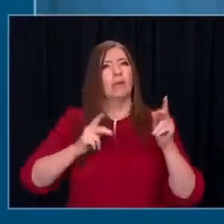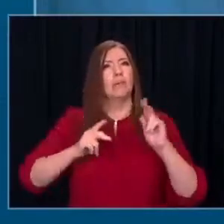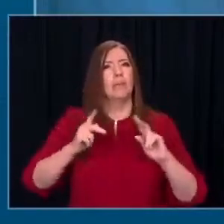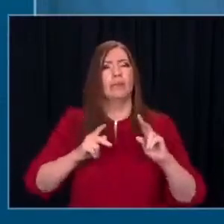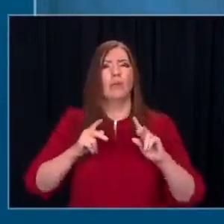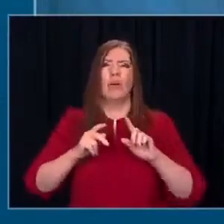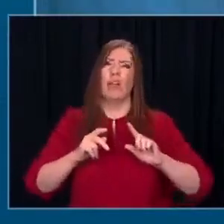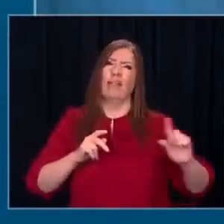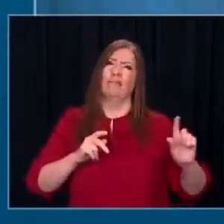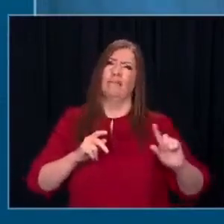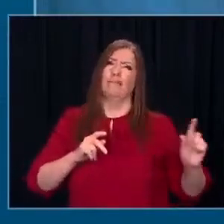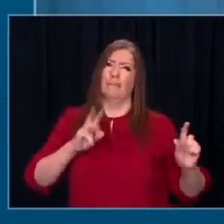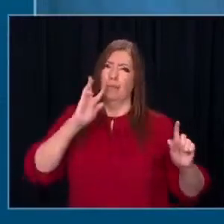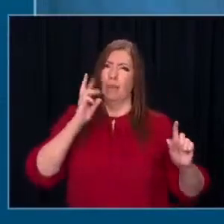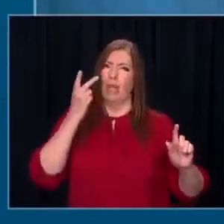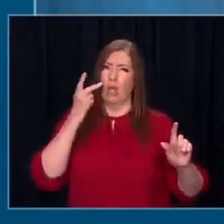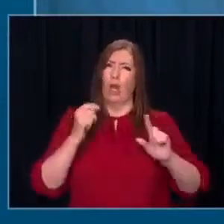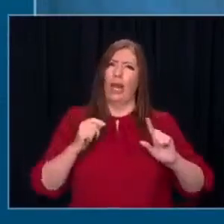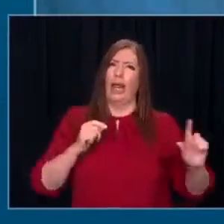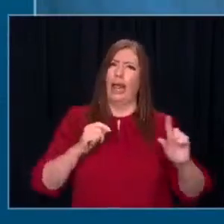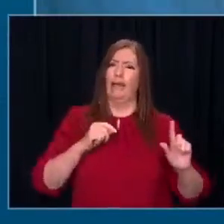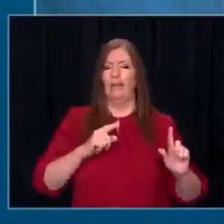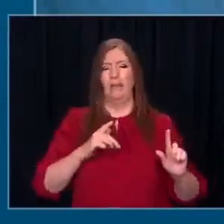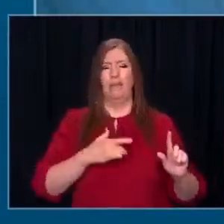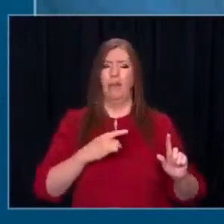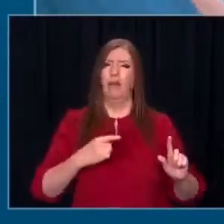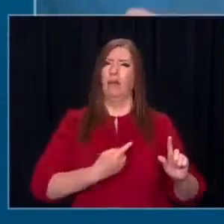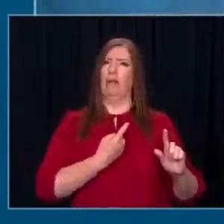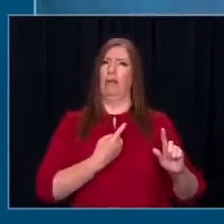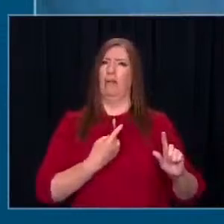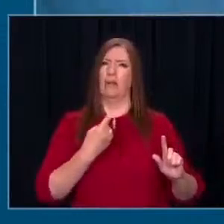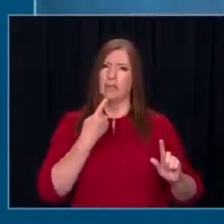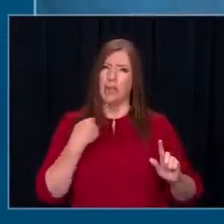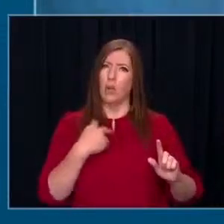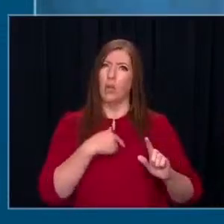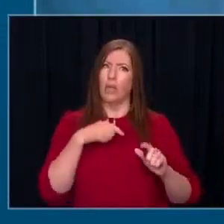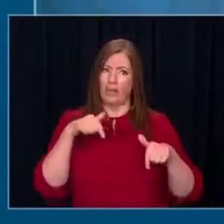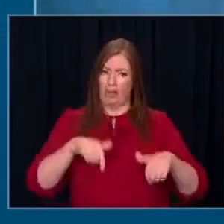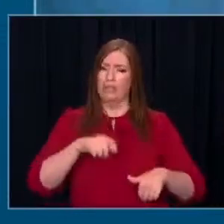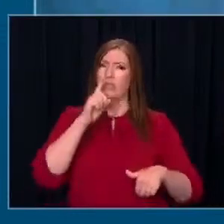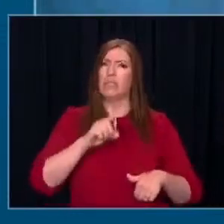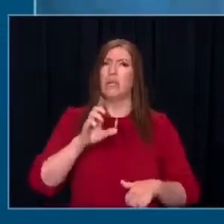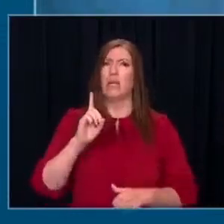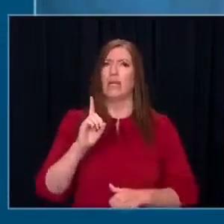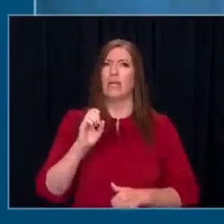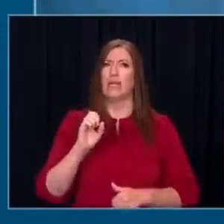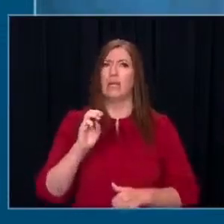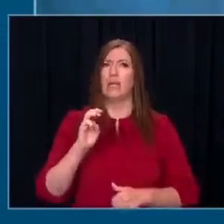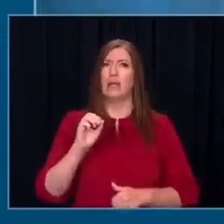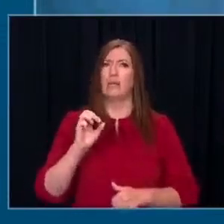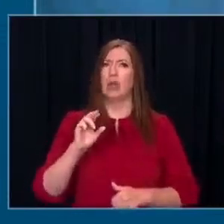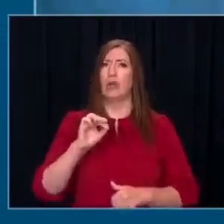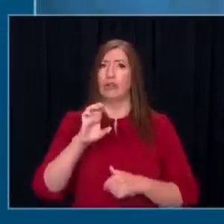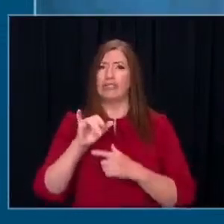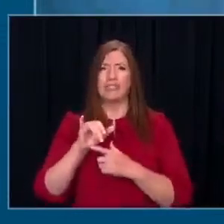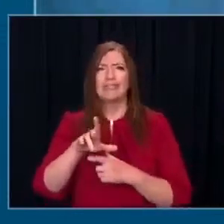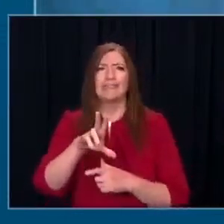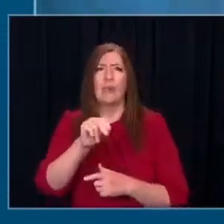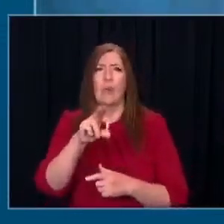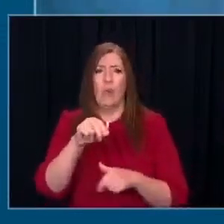left always takes offense of, and they keep saying, we're in a democracy. This is not a democracy. This